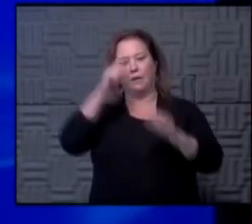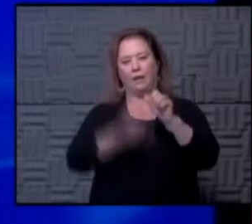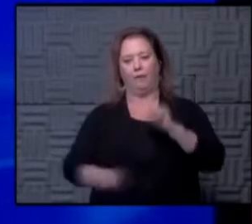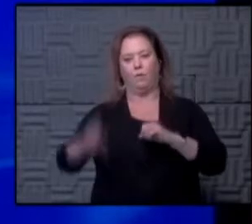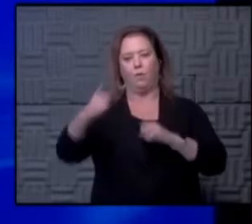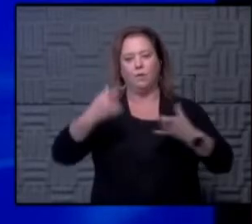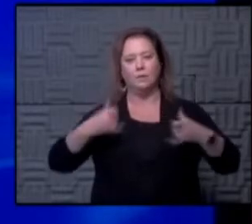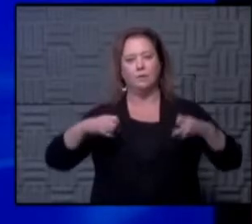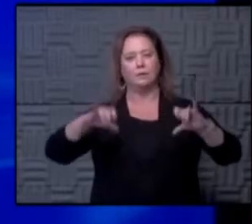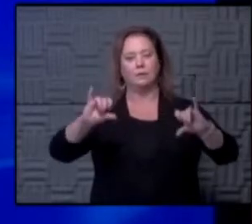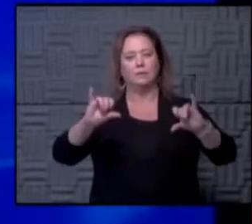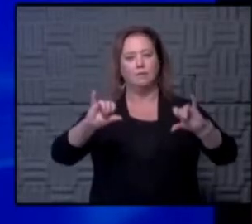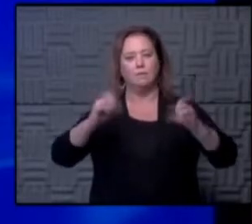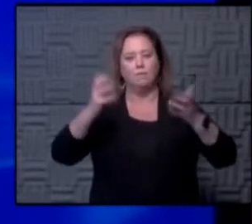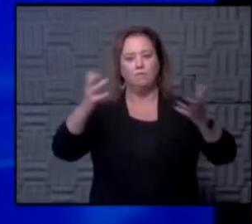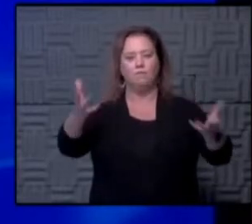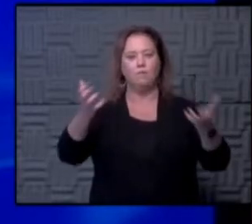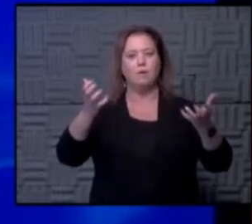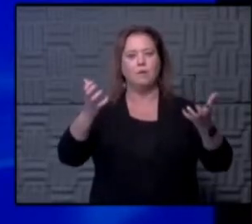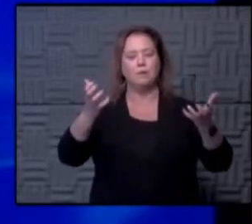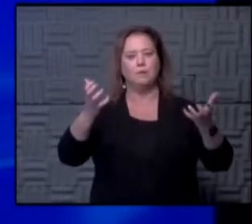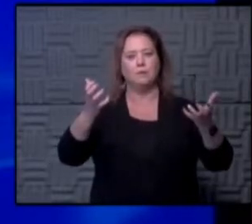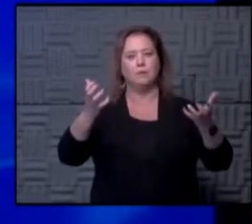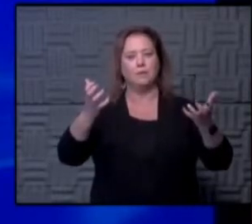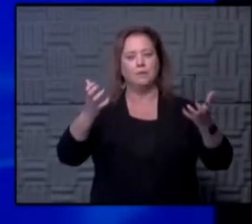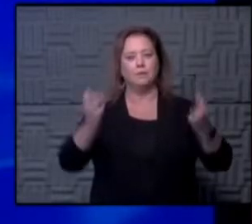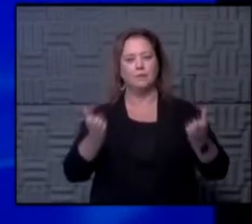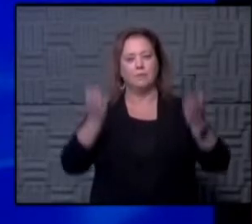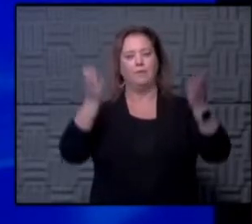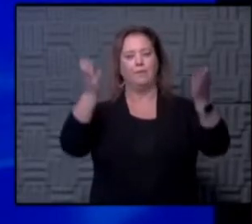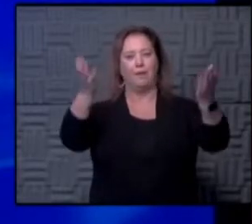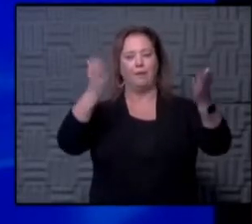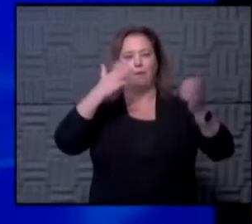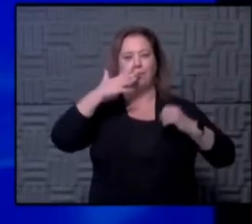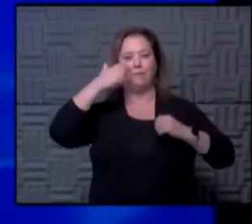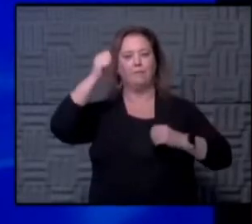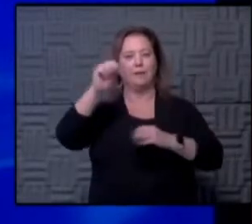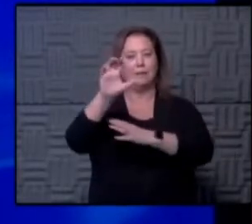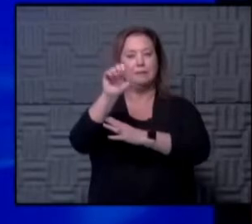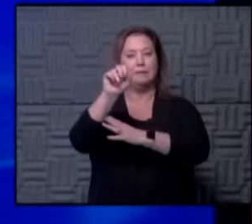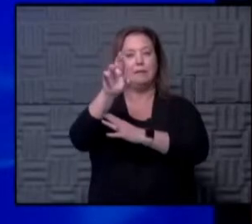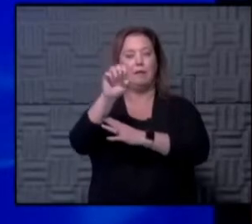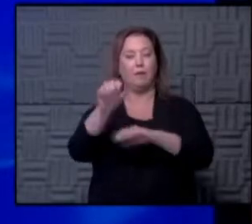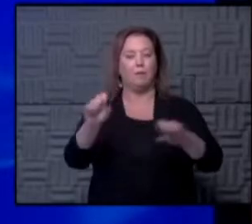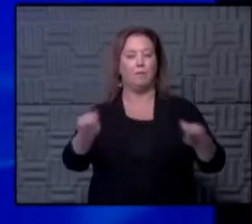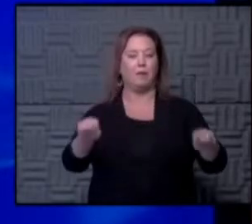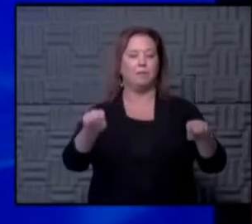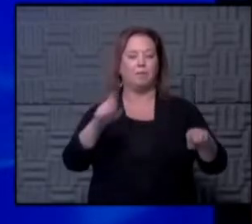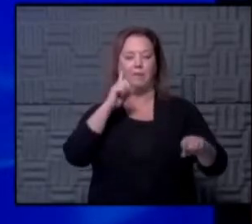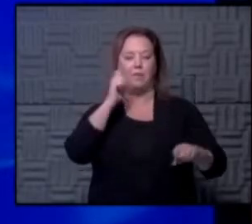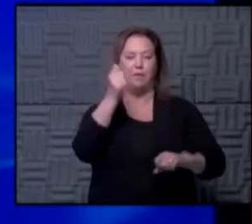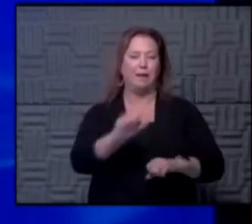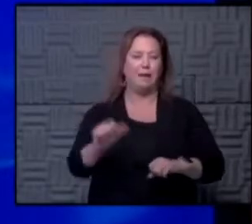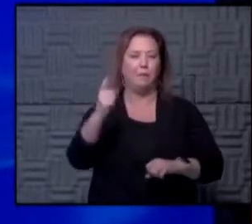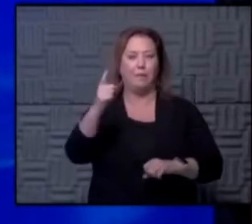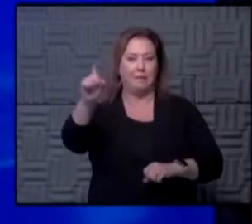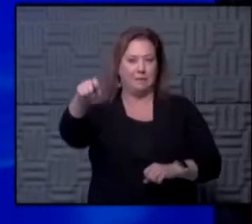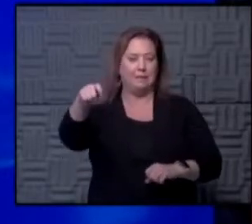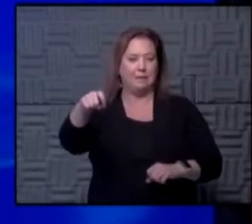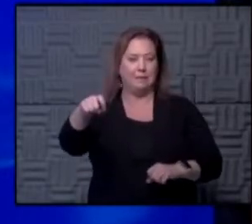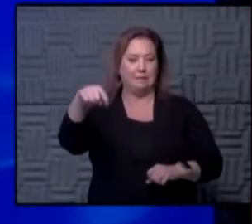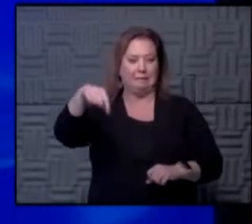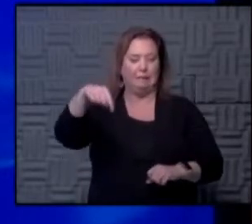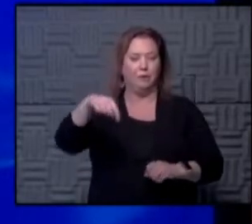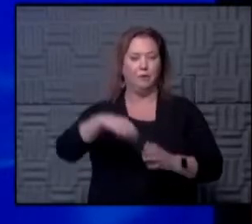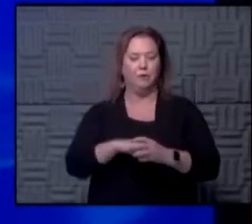everyone still has the desire to provide the best care possible for anyone who needs it here. And